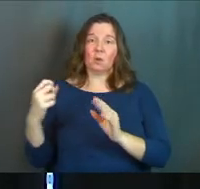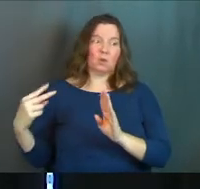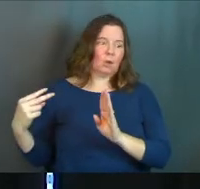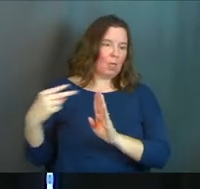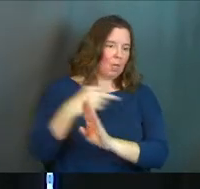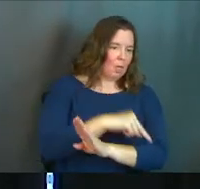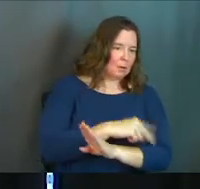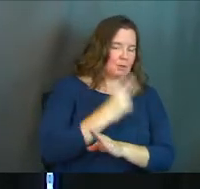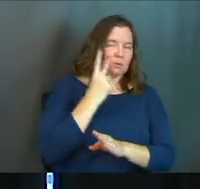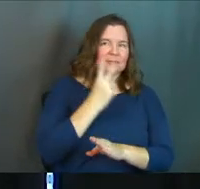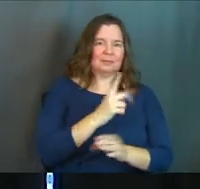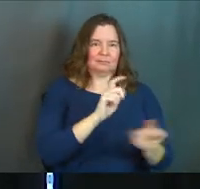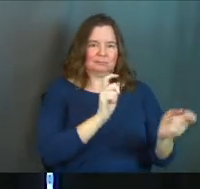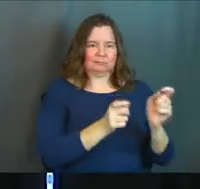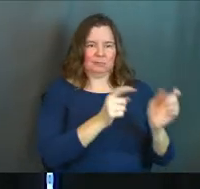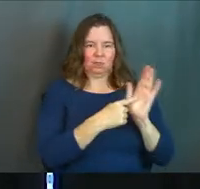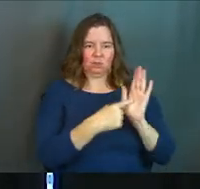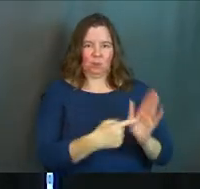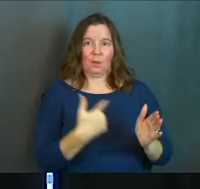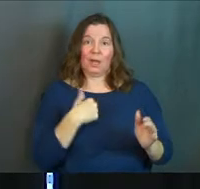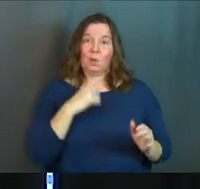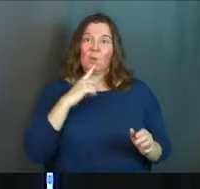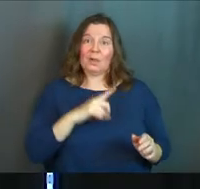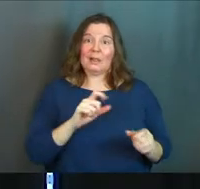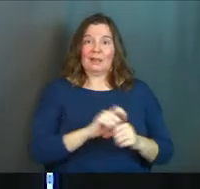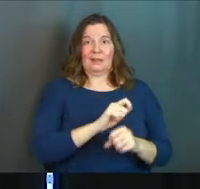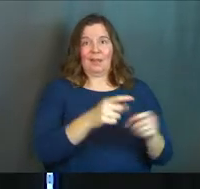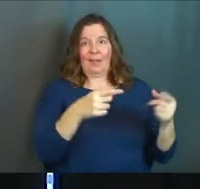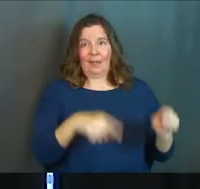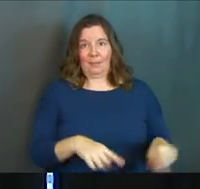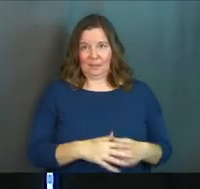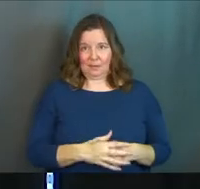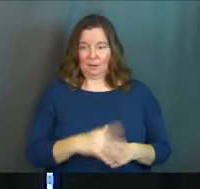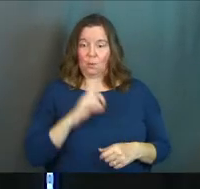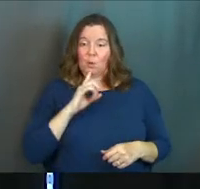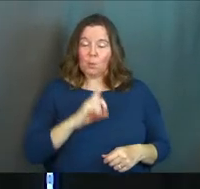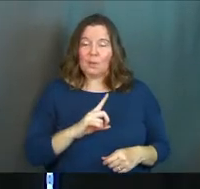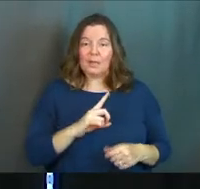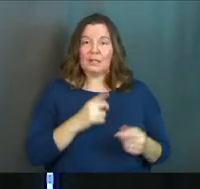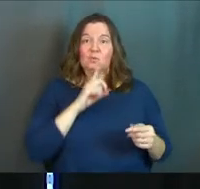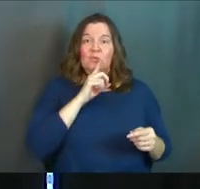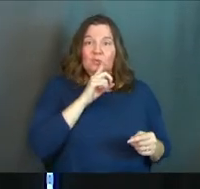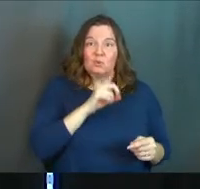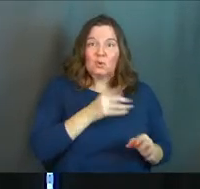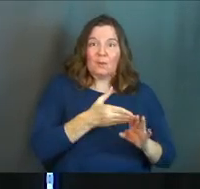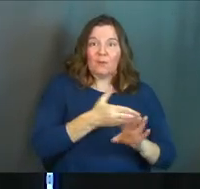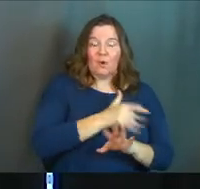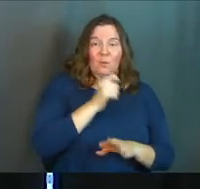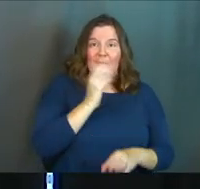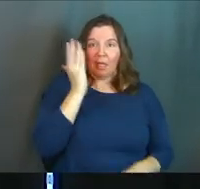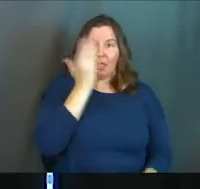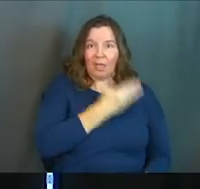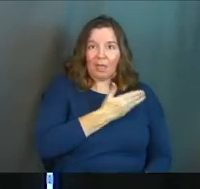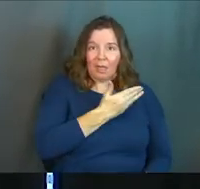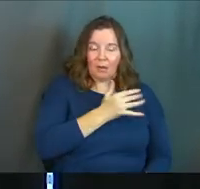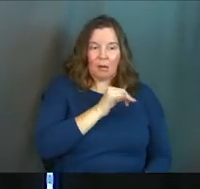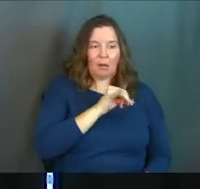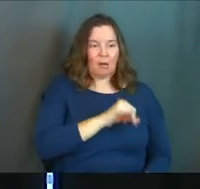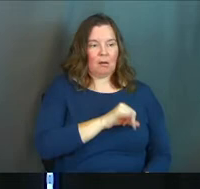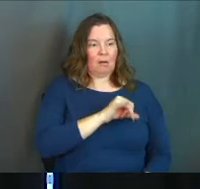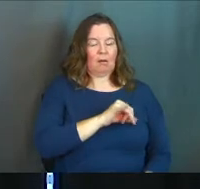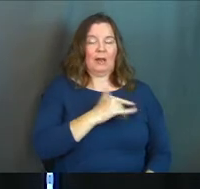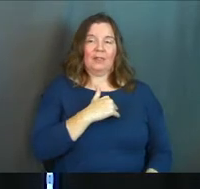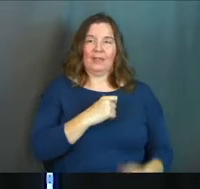going back into our past and showing us what really happened, what was really true all along. And that's